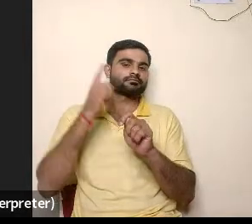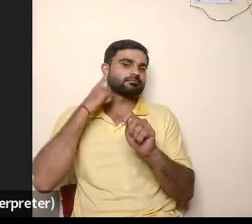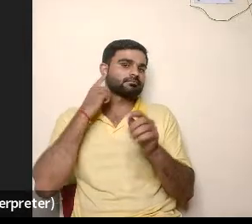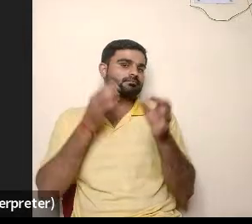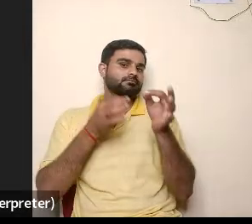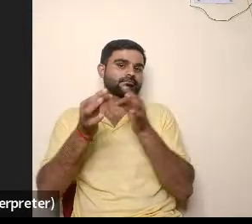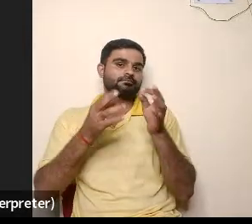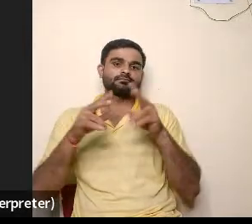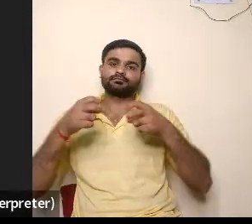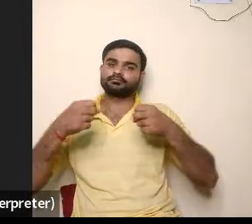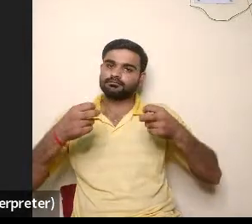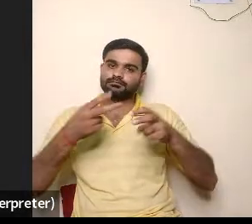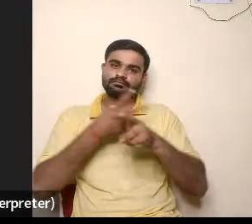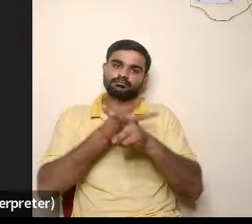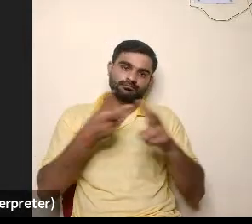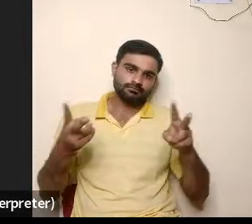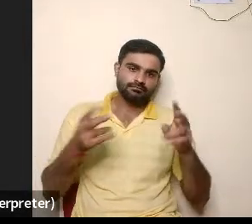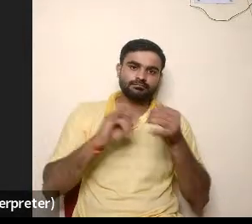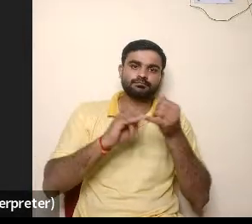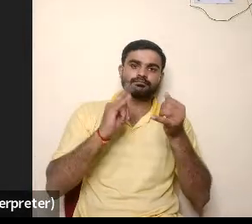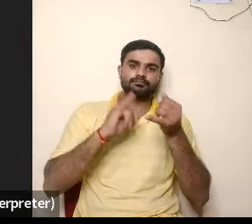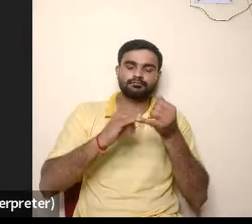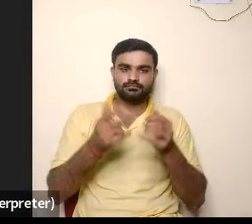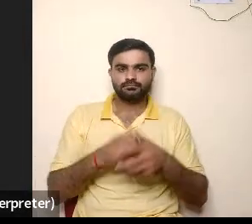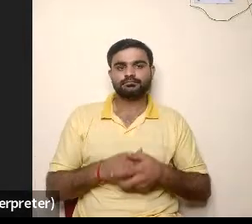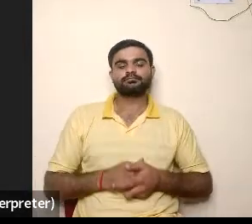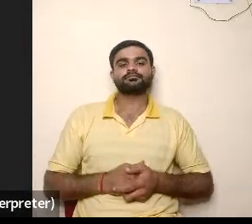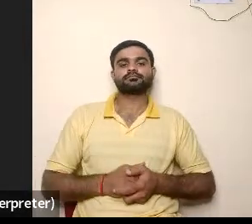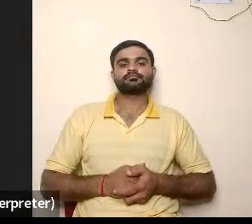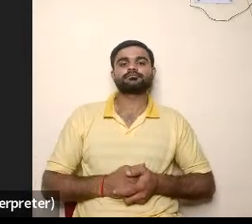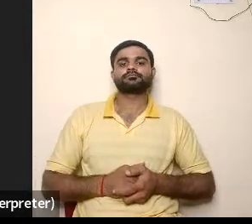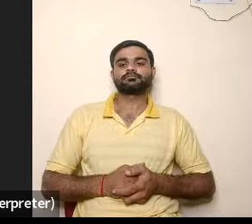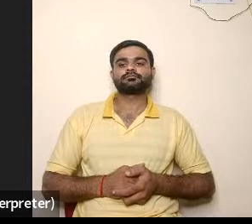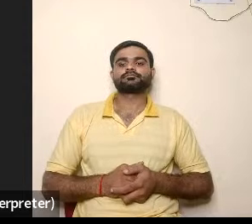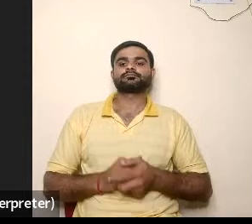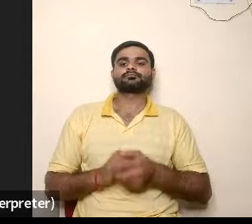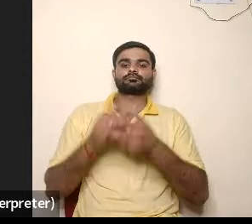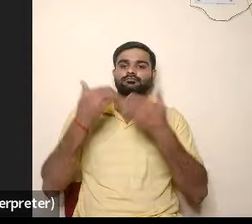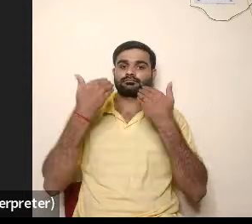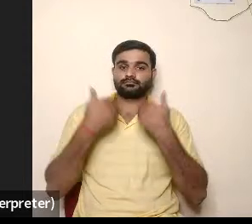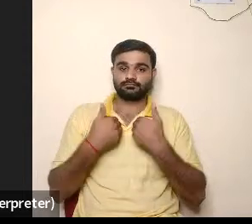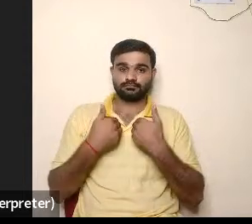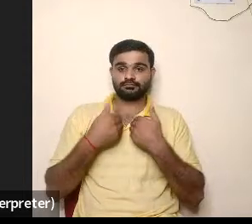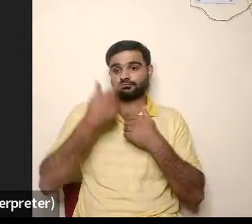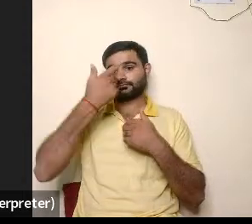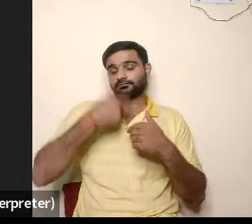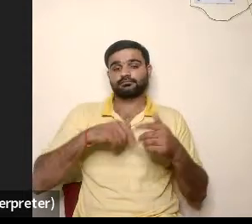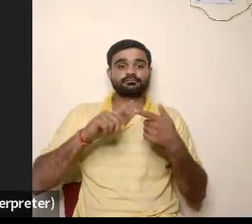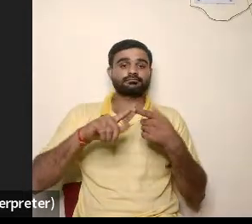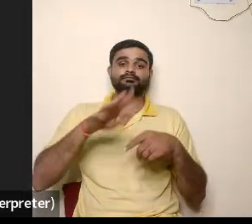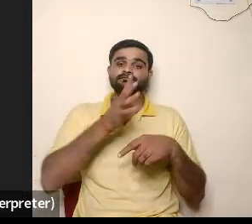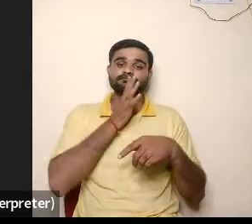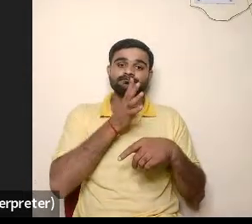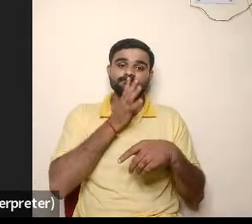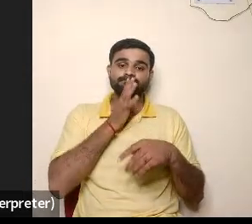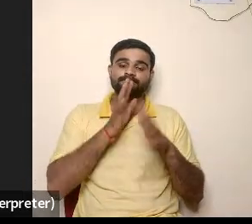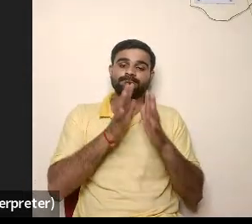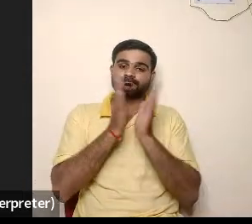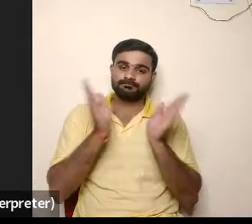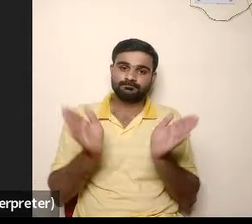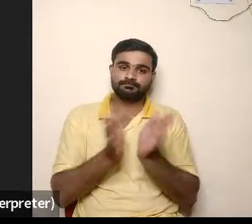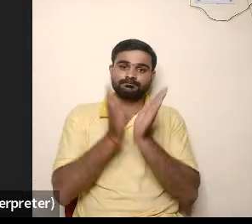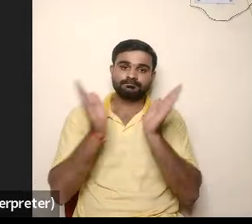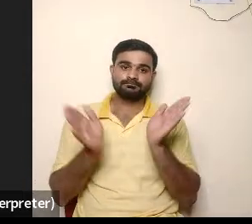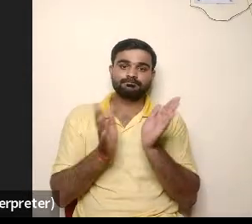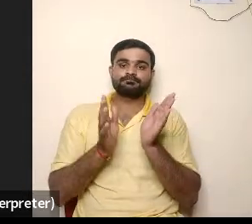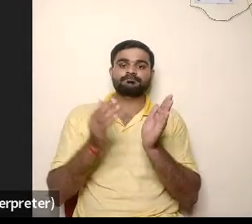description, subtitling, and SLS. And it really gives me, personally speaking, the motivation as well